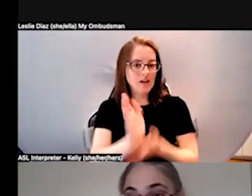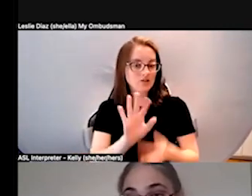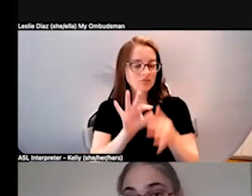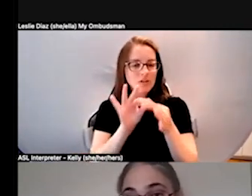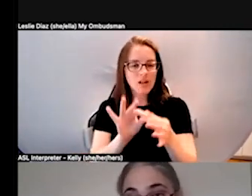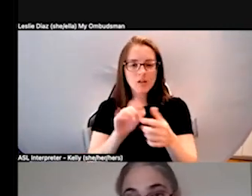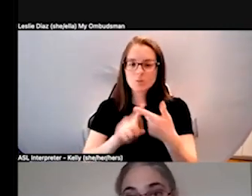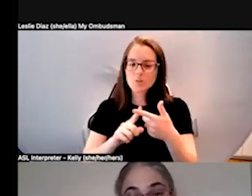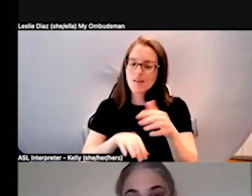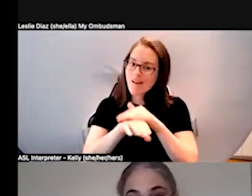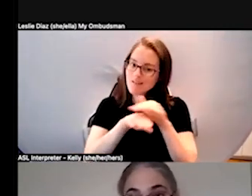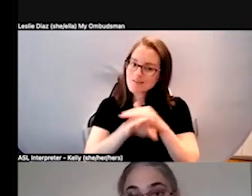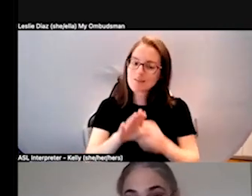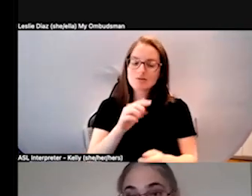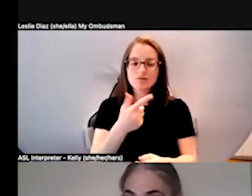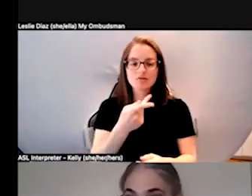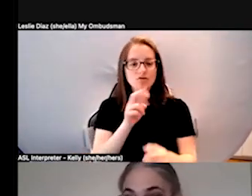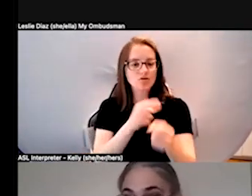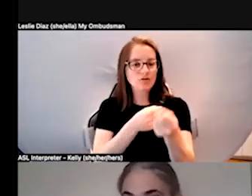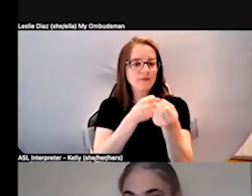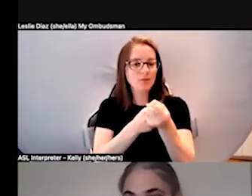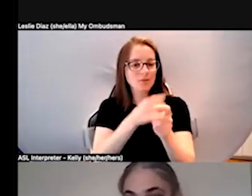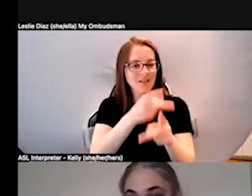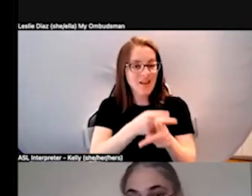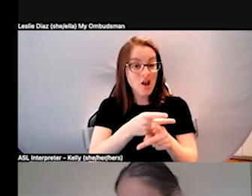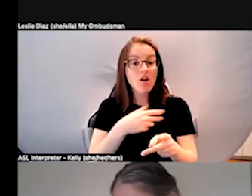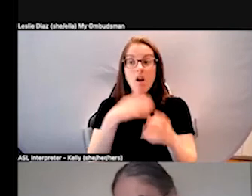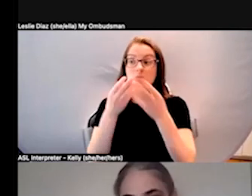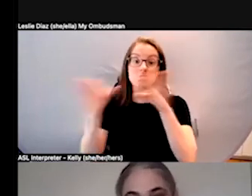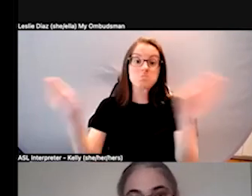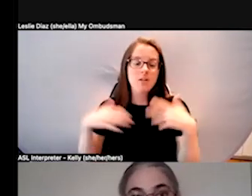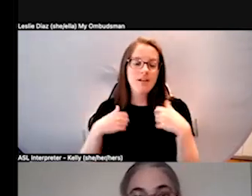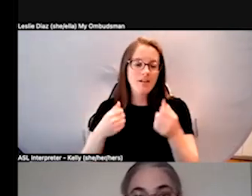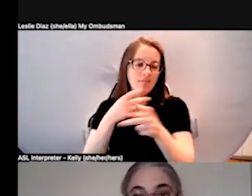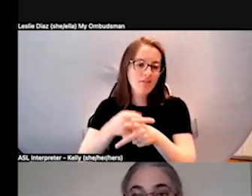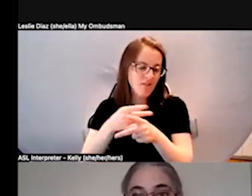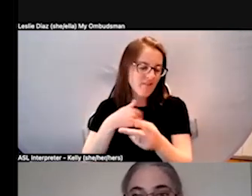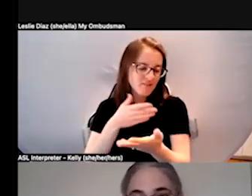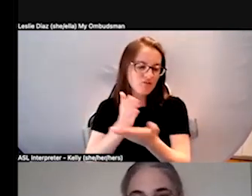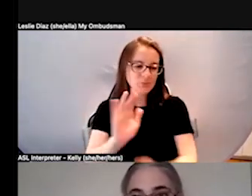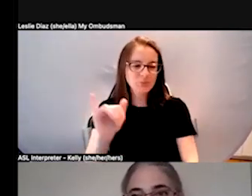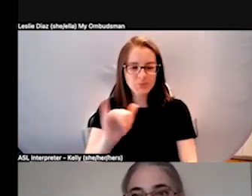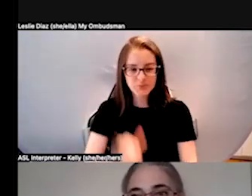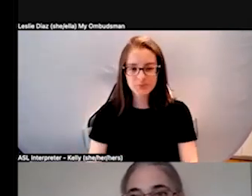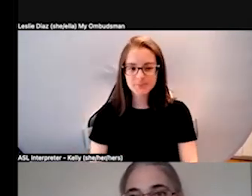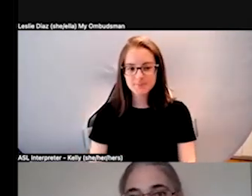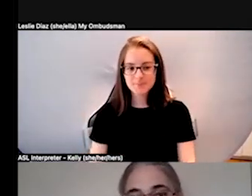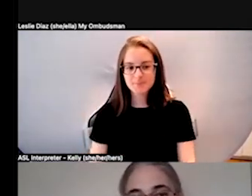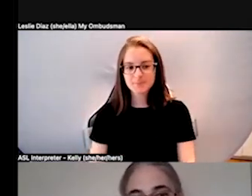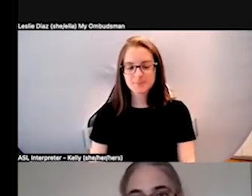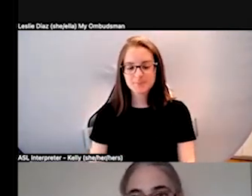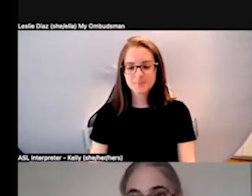affirming care and accessing healthcare in general. So I'm going to start by talking about